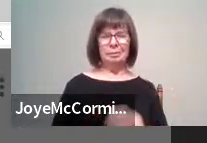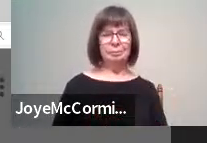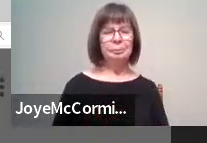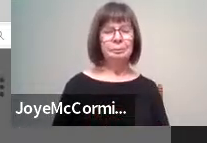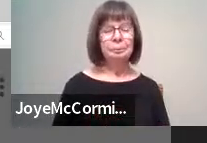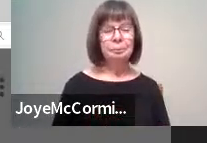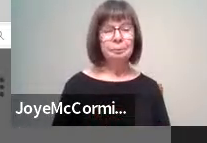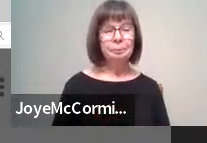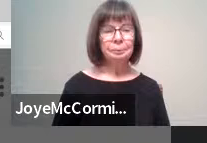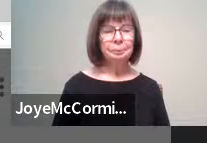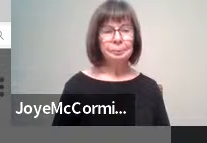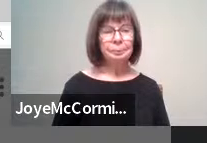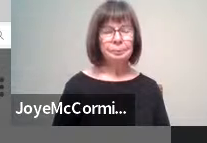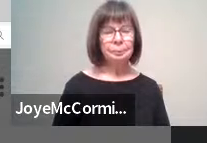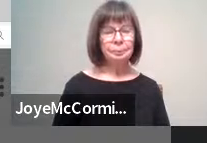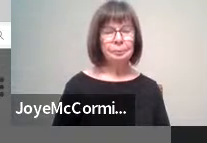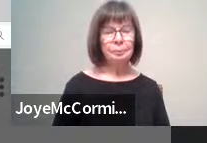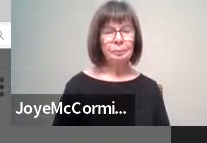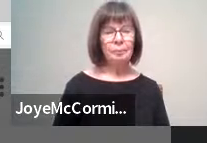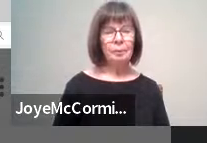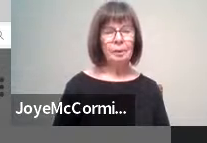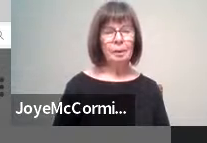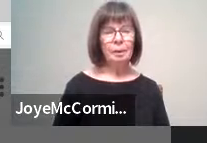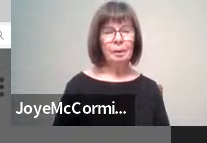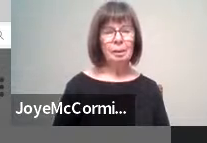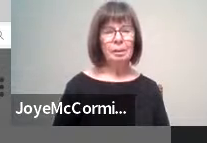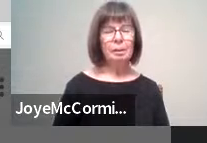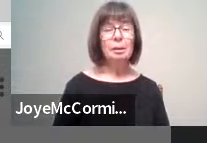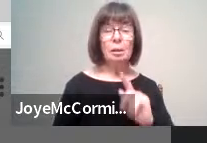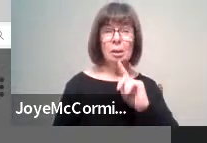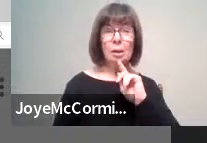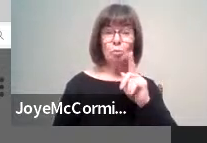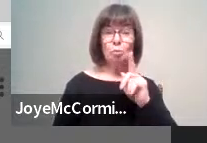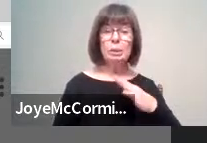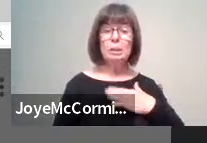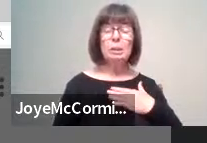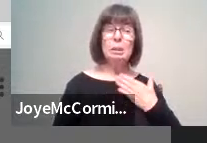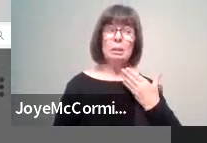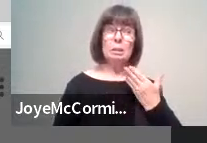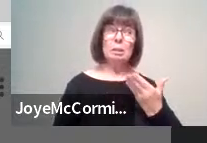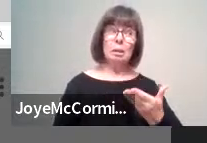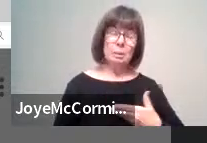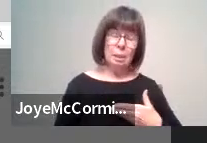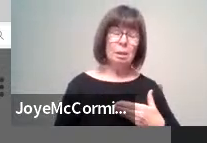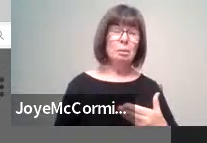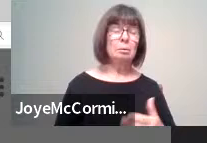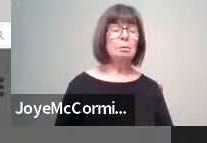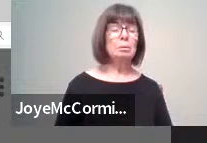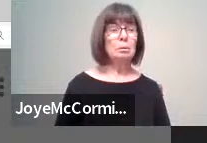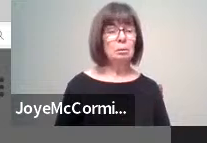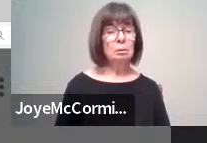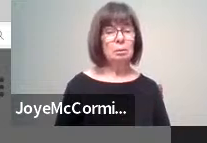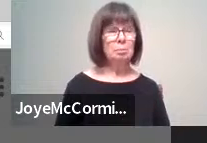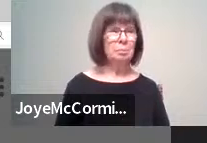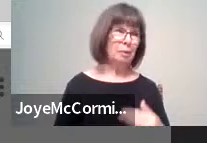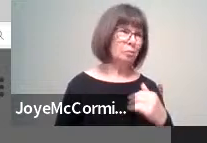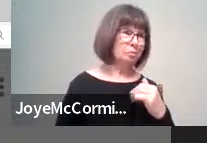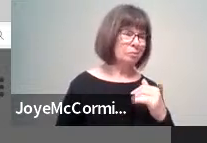I mean, I have this in here, but I was really upset with, I am saying his name